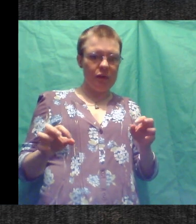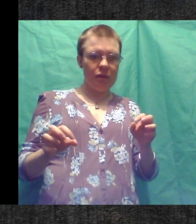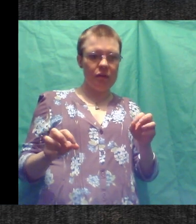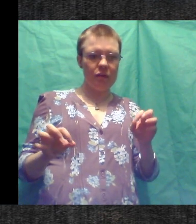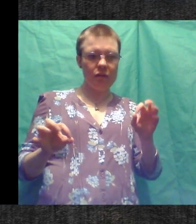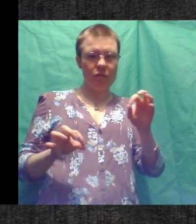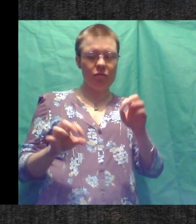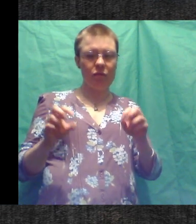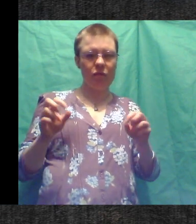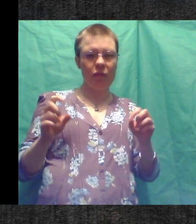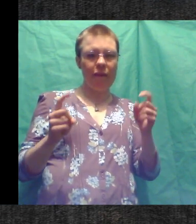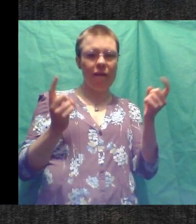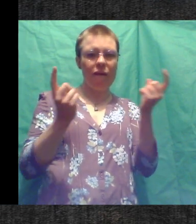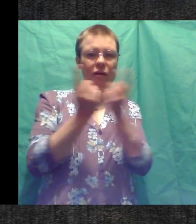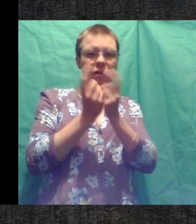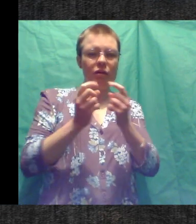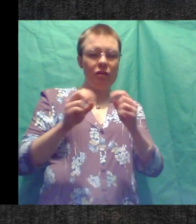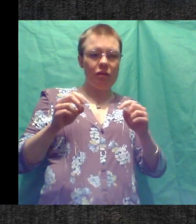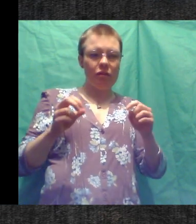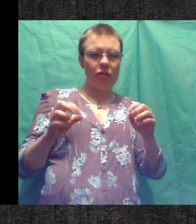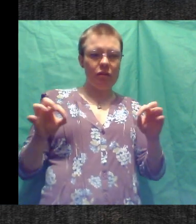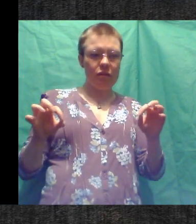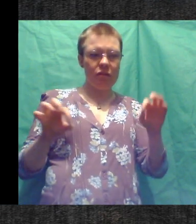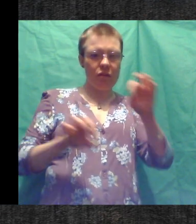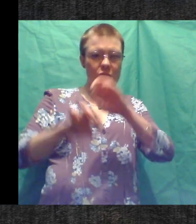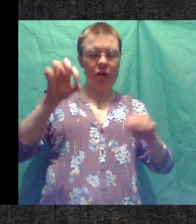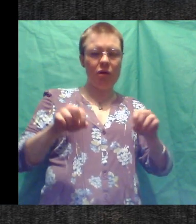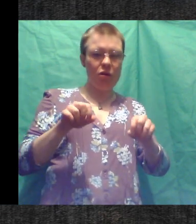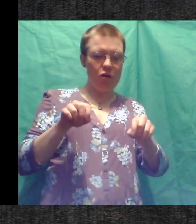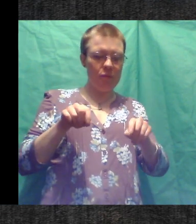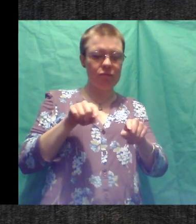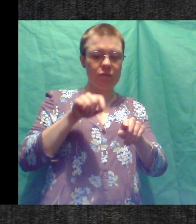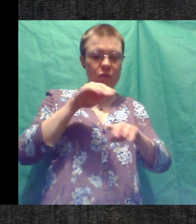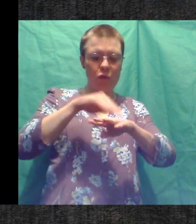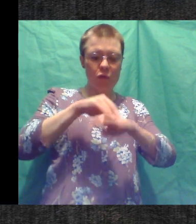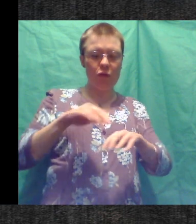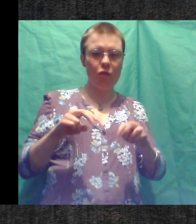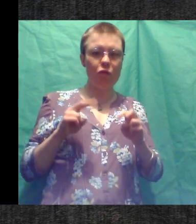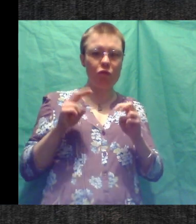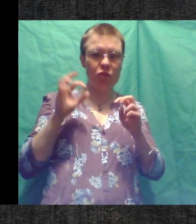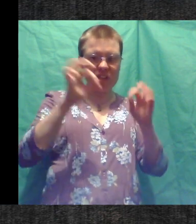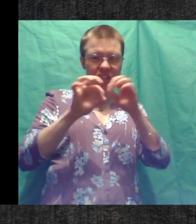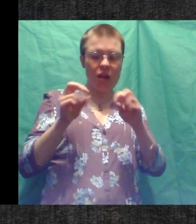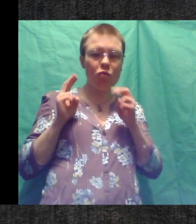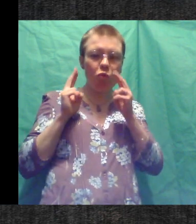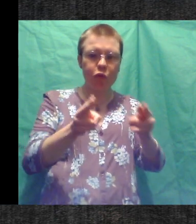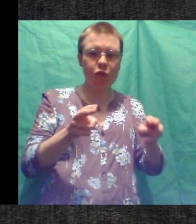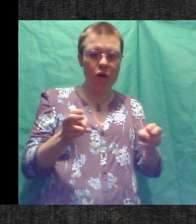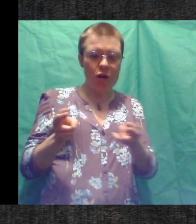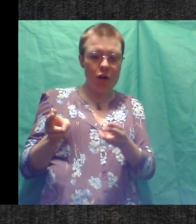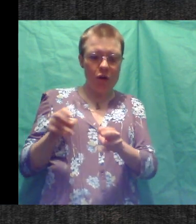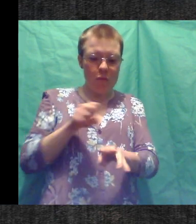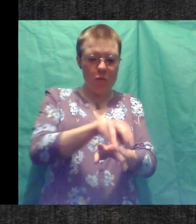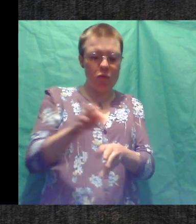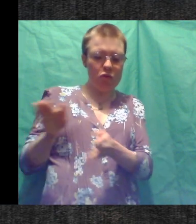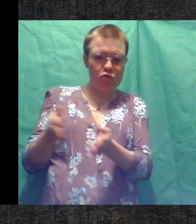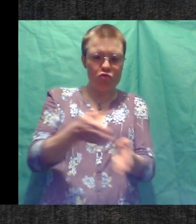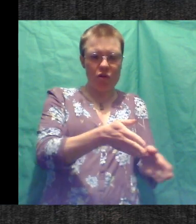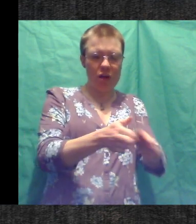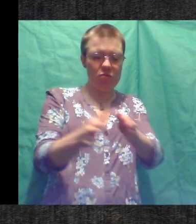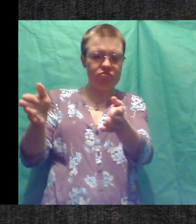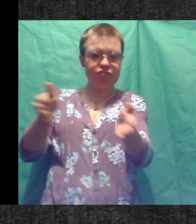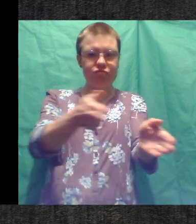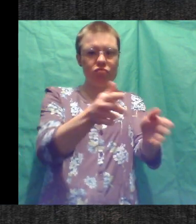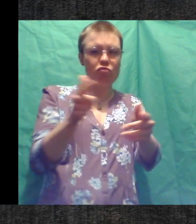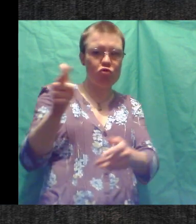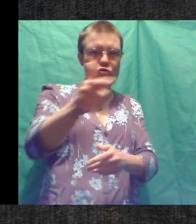in the heart cells. And then they cause a heart attack? The heart cells suffer a shock and undergo an extreme